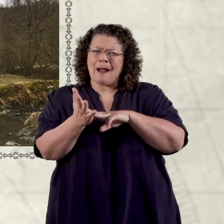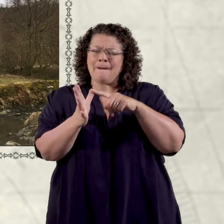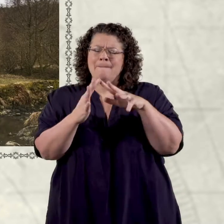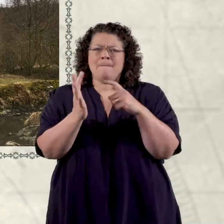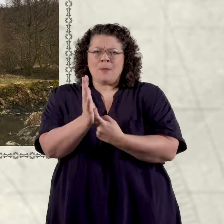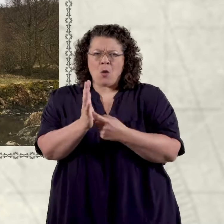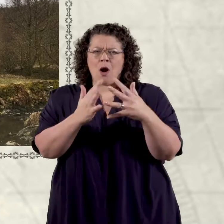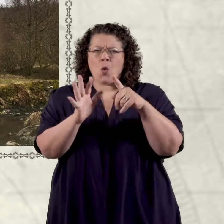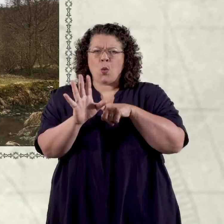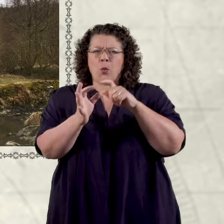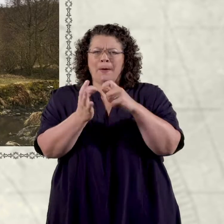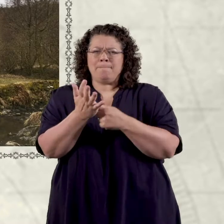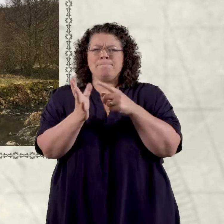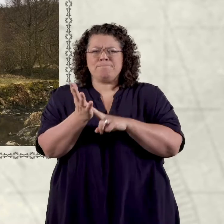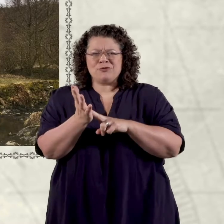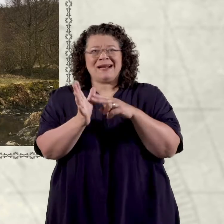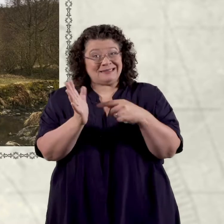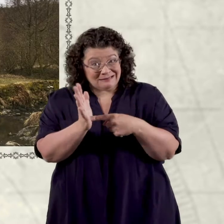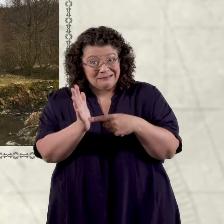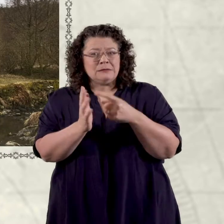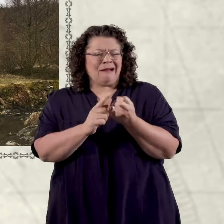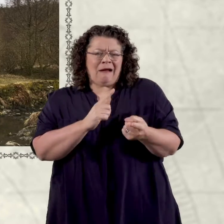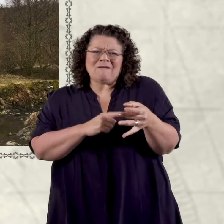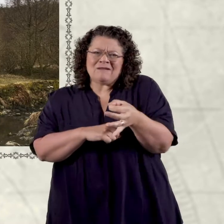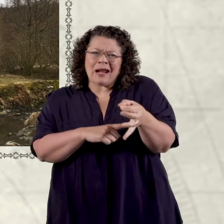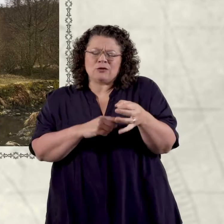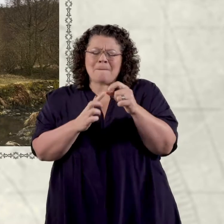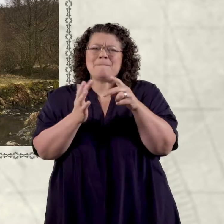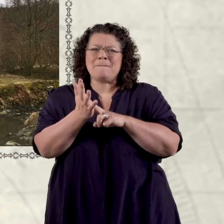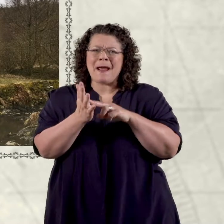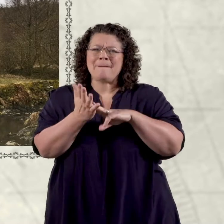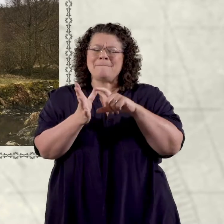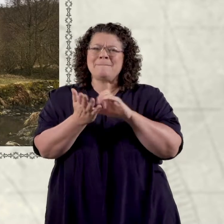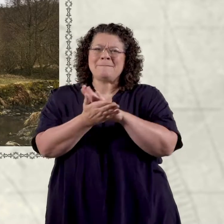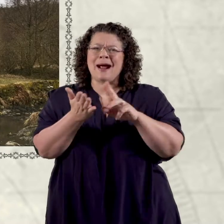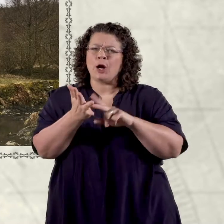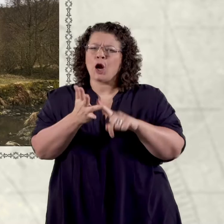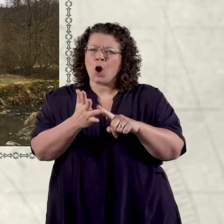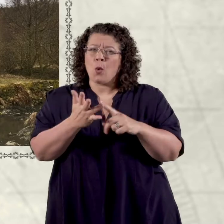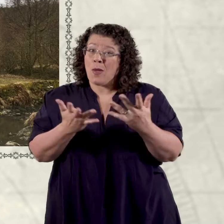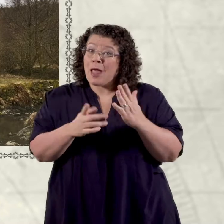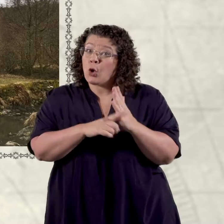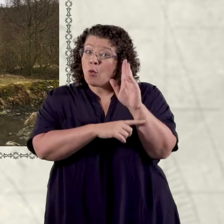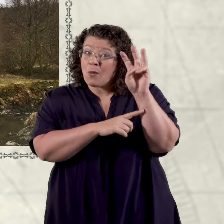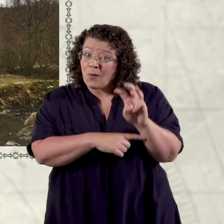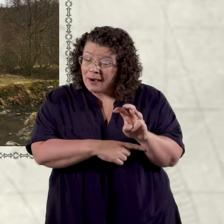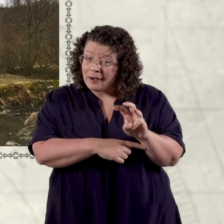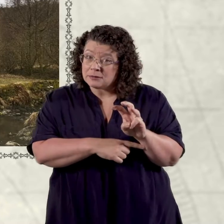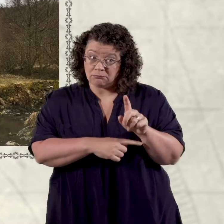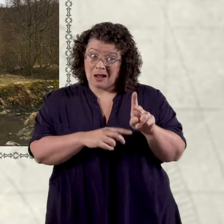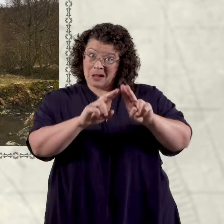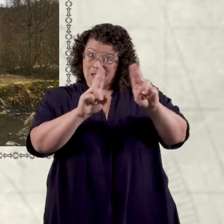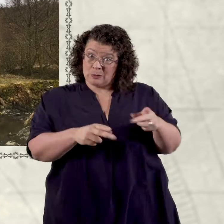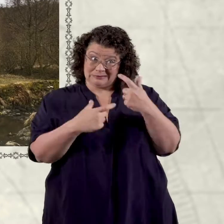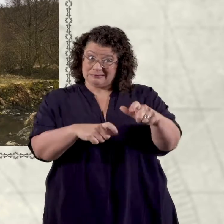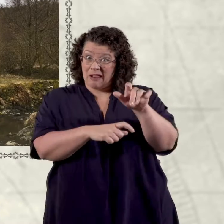1545 in a house called Tŷ Mawr Wibernant near the village of Penmachno in North Wales.